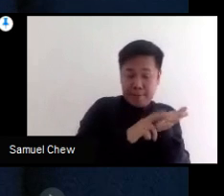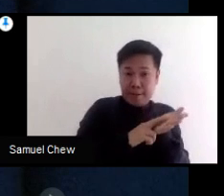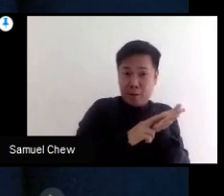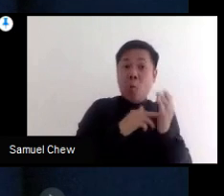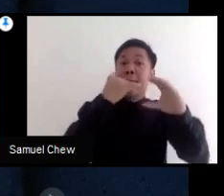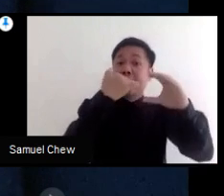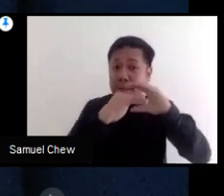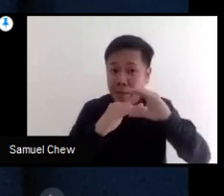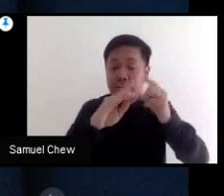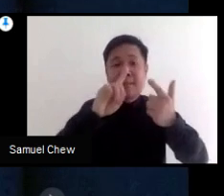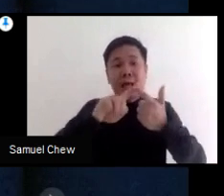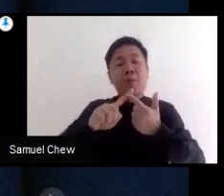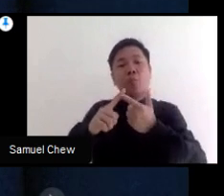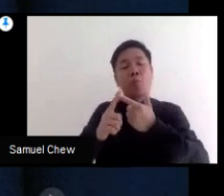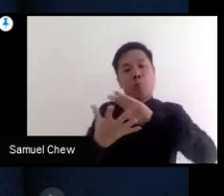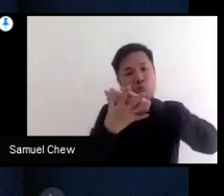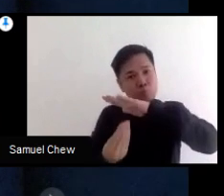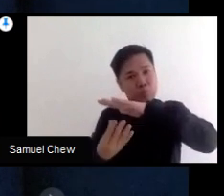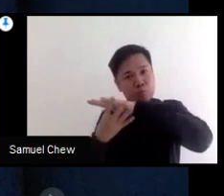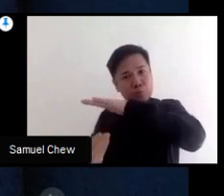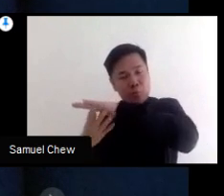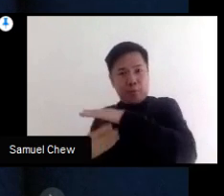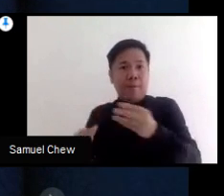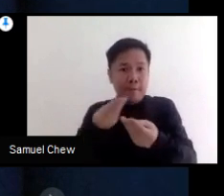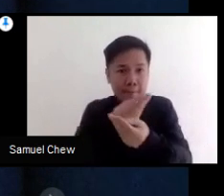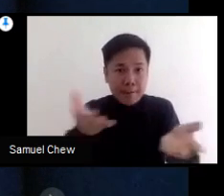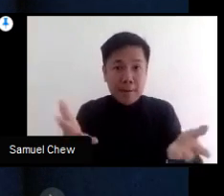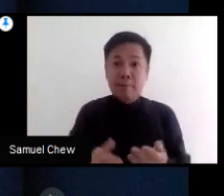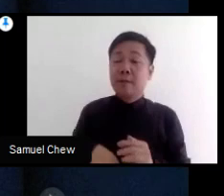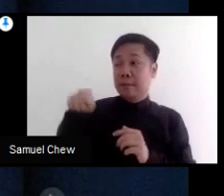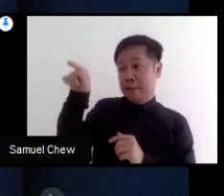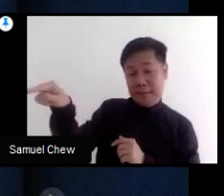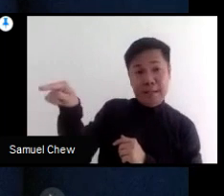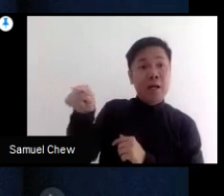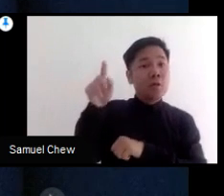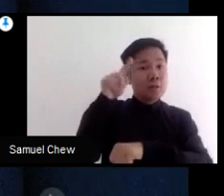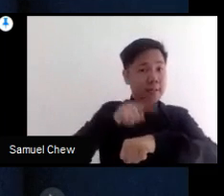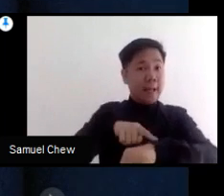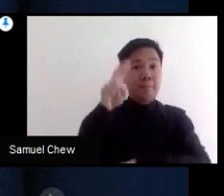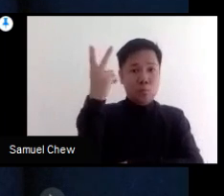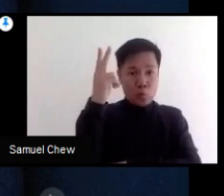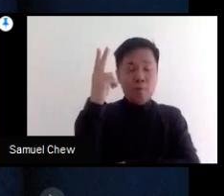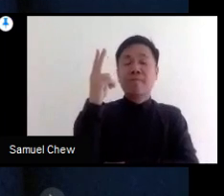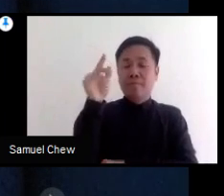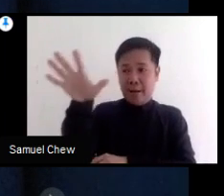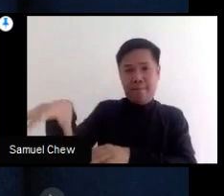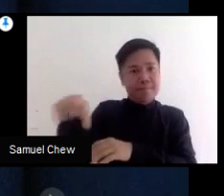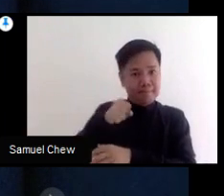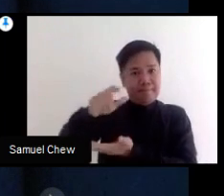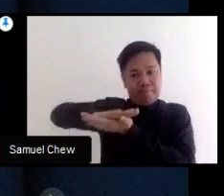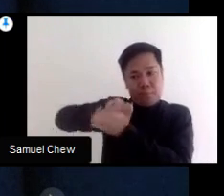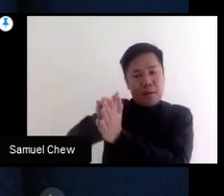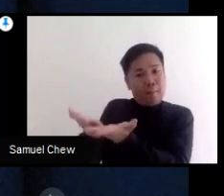right, Coco? For anyone who wants to pick it up from here at 12 o'clock, but definitely by email. Well in advance, we